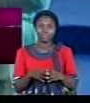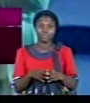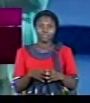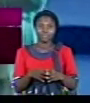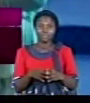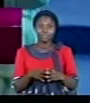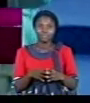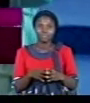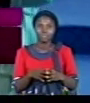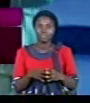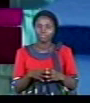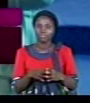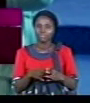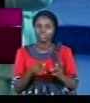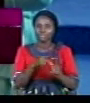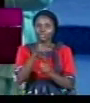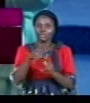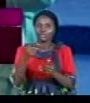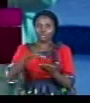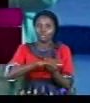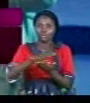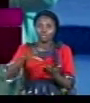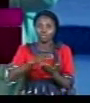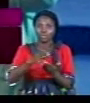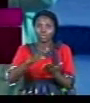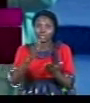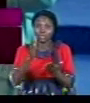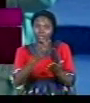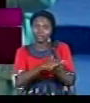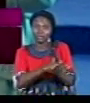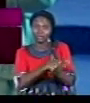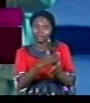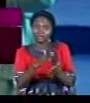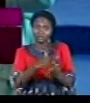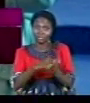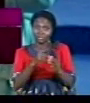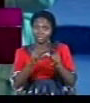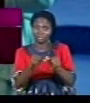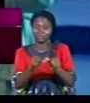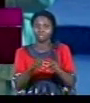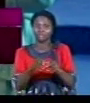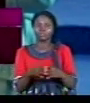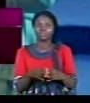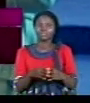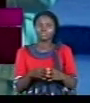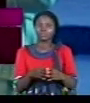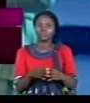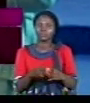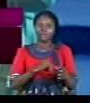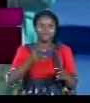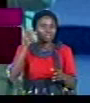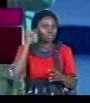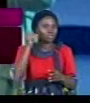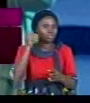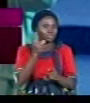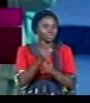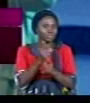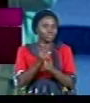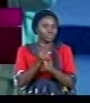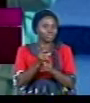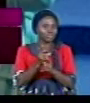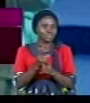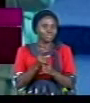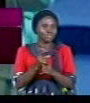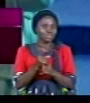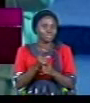While the choir ministration was going on, the praise and worship, I was just busy rejoicing and clapping. You are big,